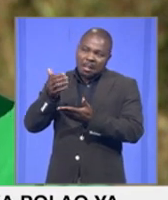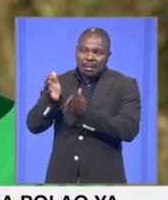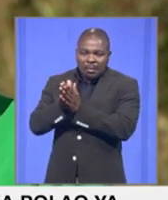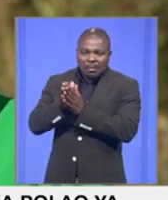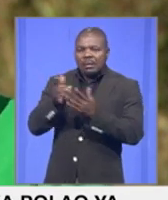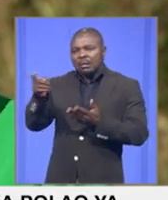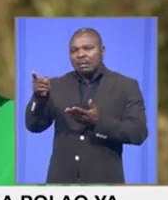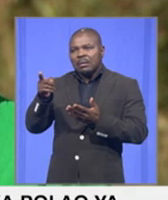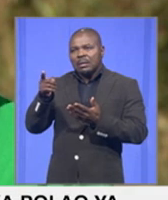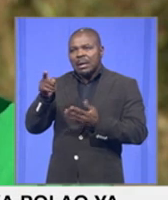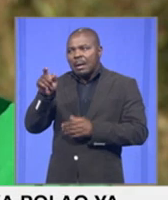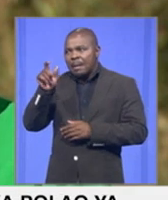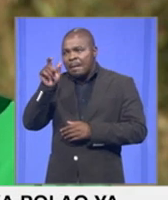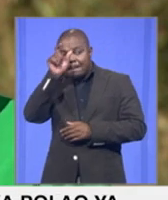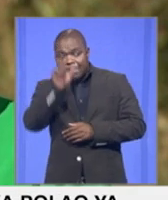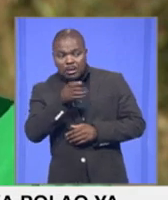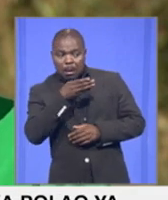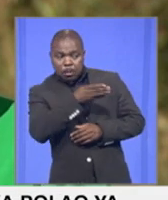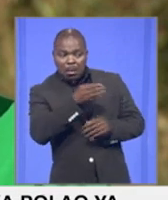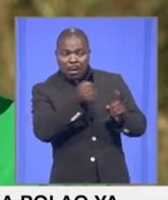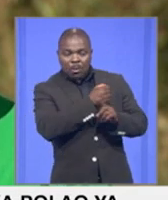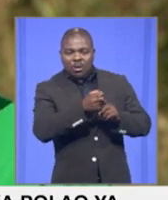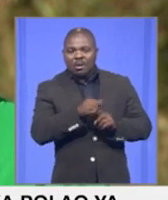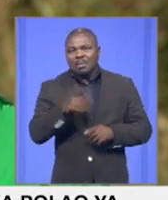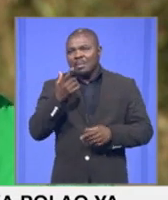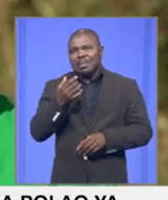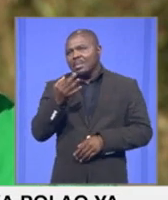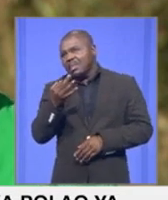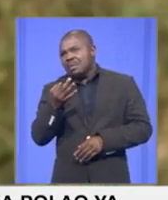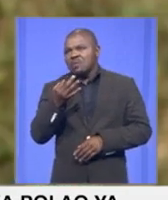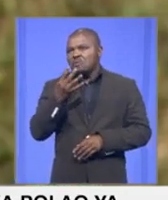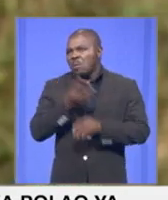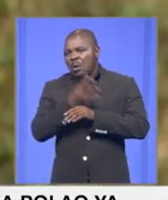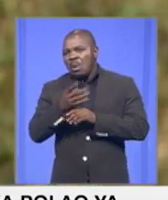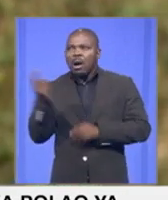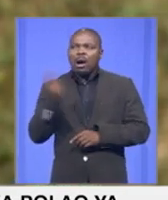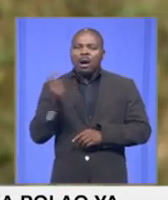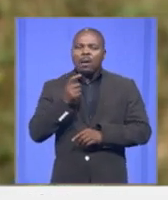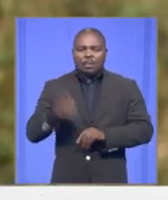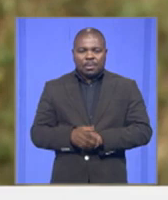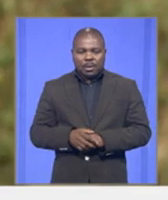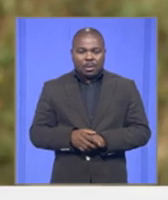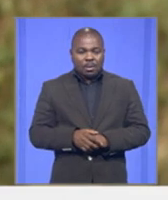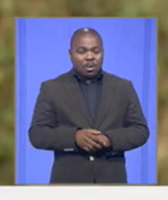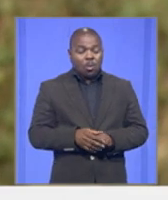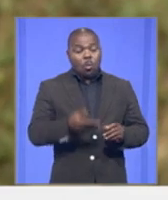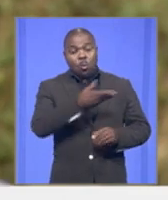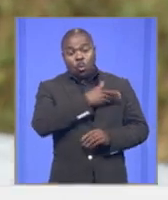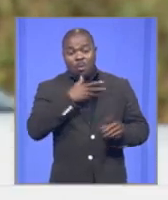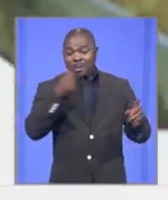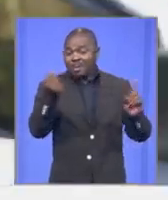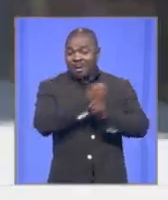saying someone is being beaten, they take maybe 3 or 4 hours to come. Women abuse, it's too much, it's a